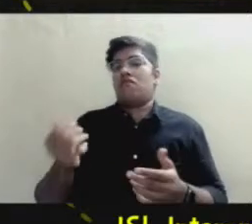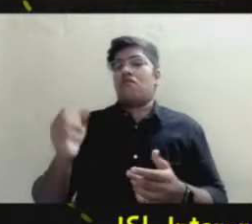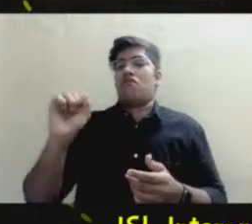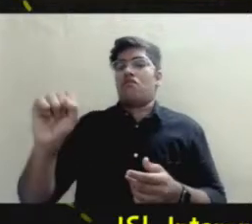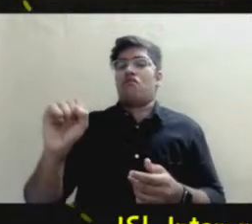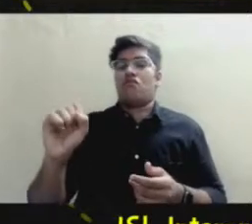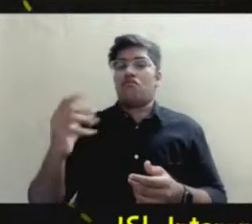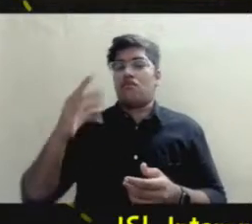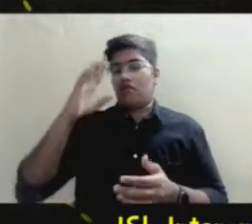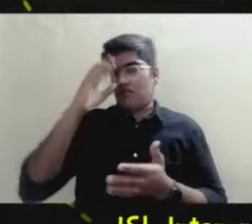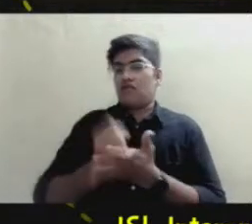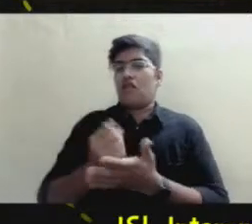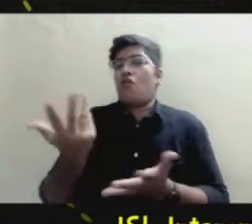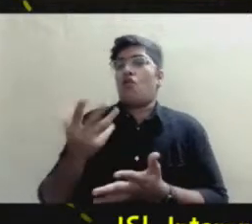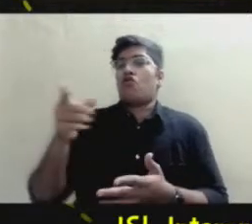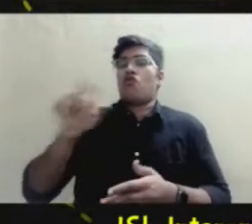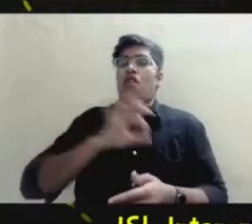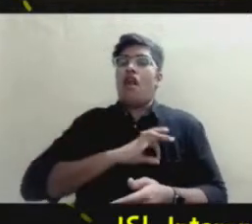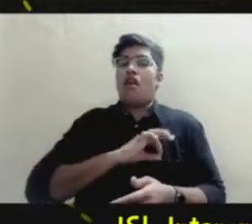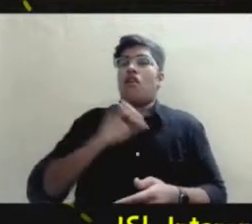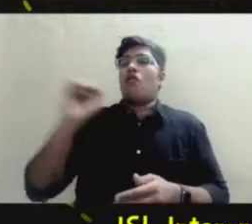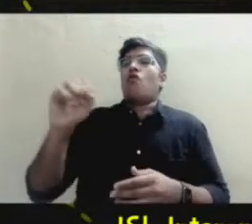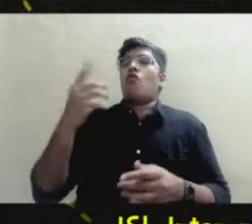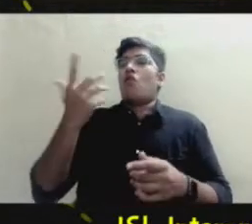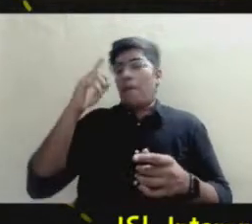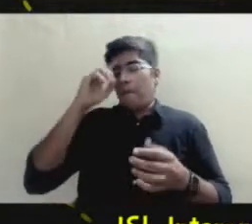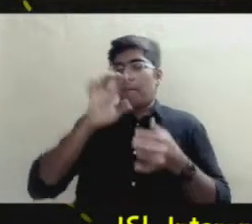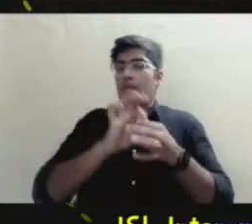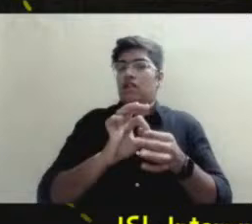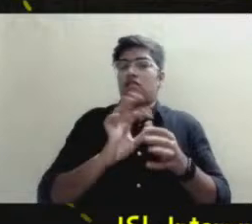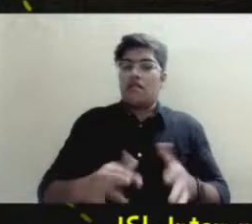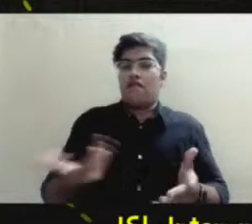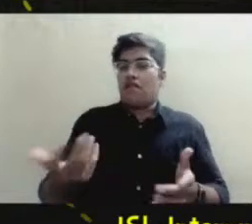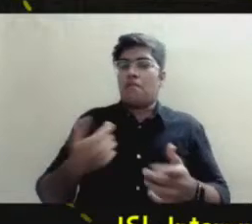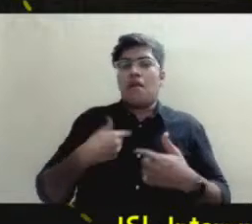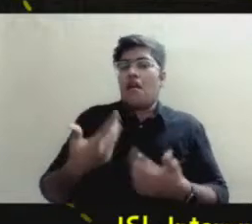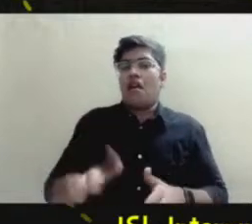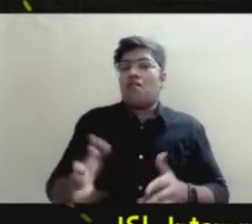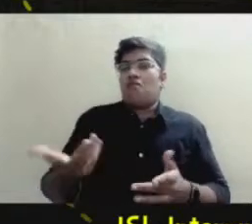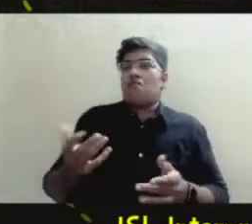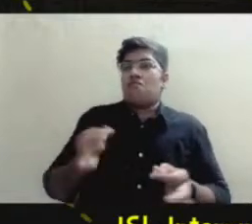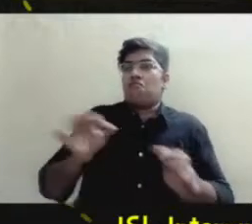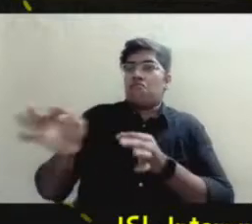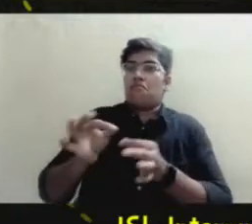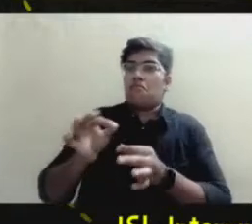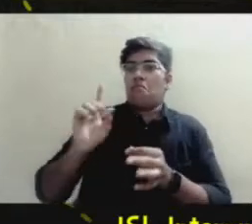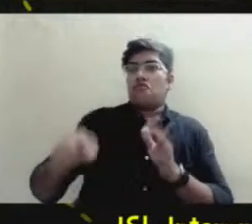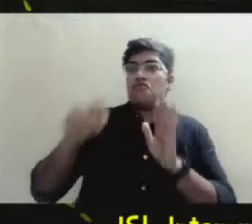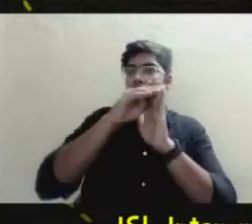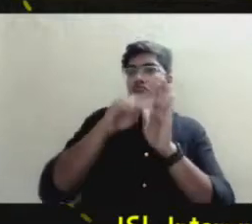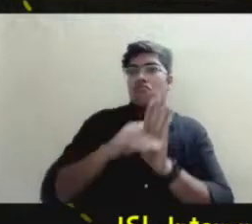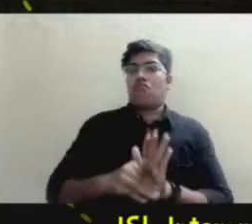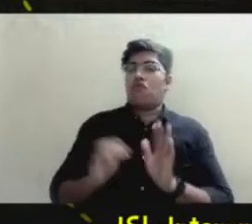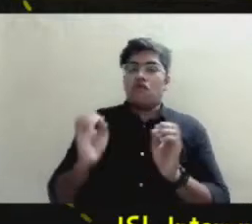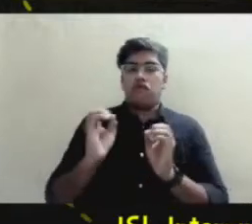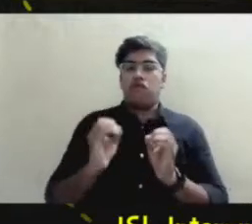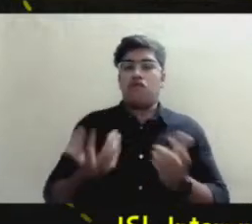just decide what suits your purpose. I really don't have a prescriptive policy, but I